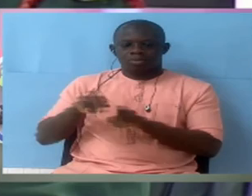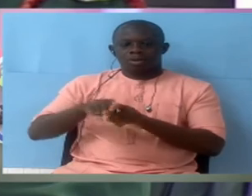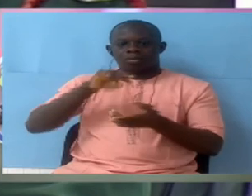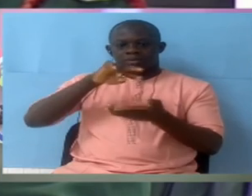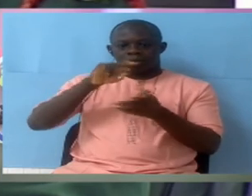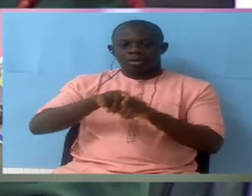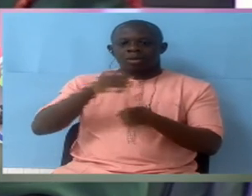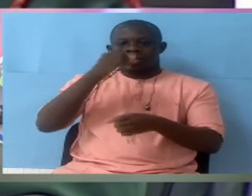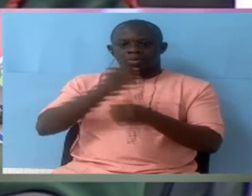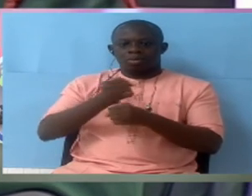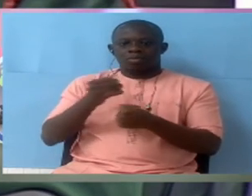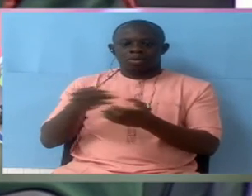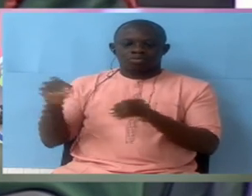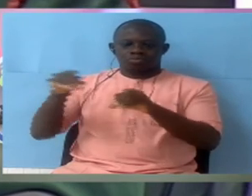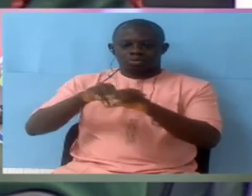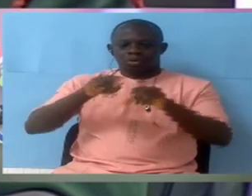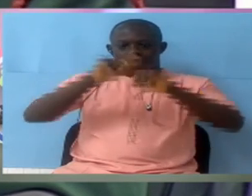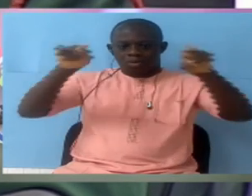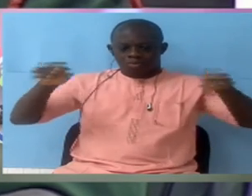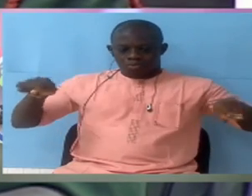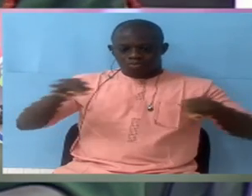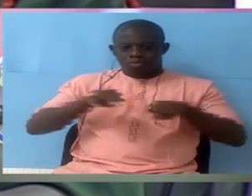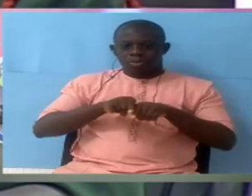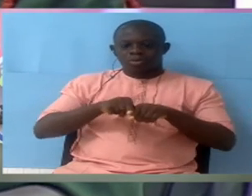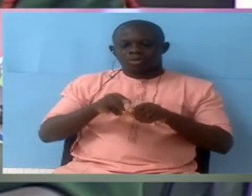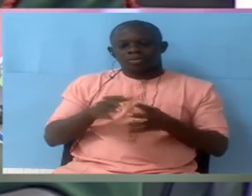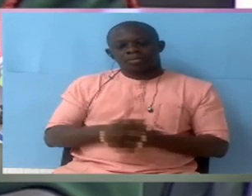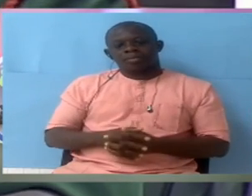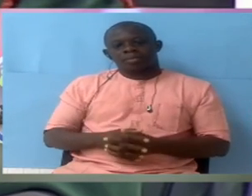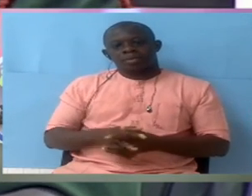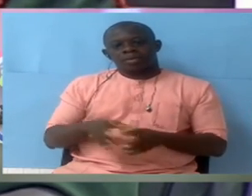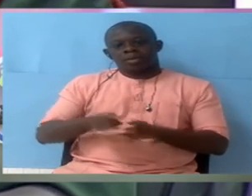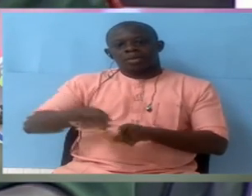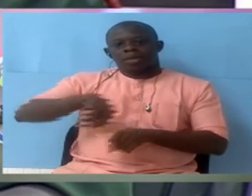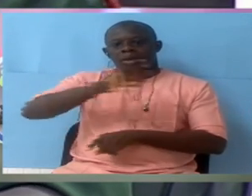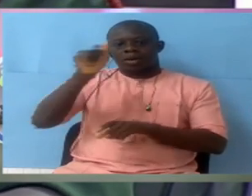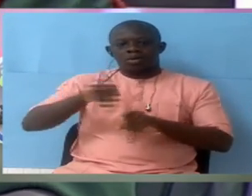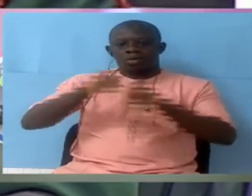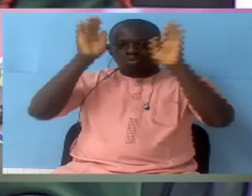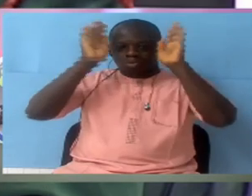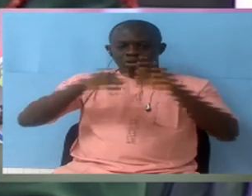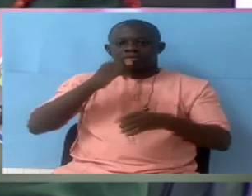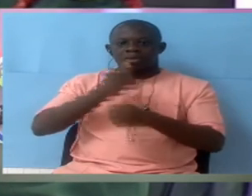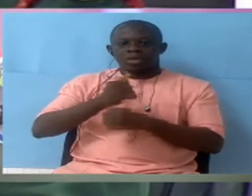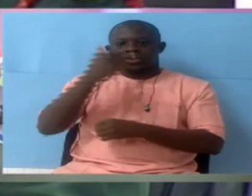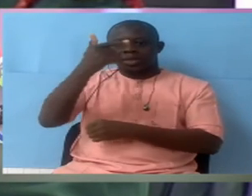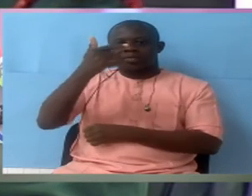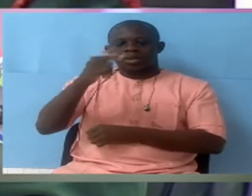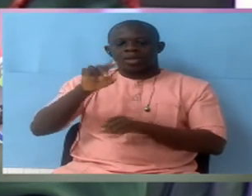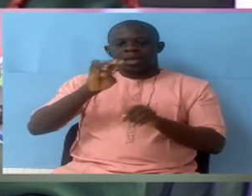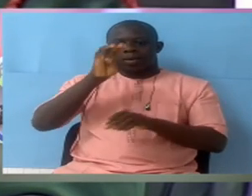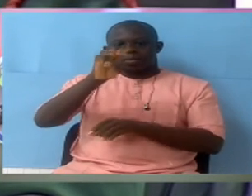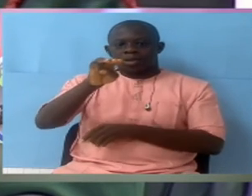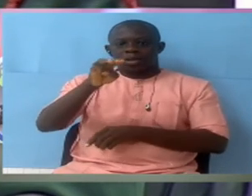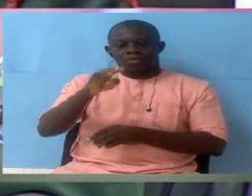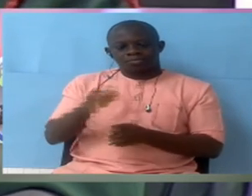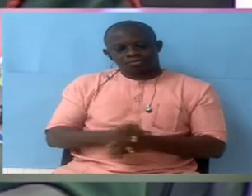A Christian minimum Kesla. And a Muslim is 7 meters. We